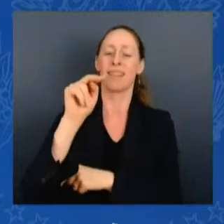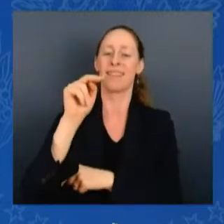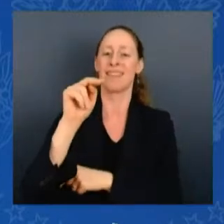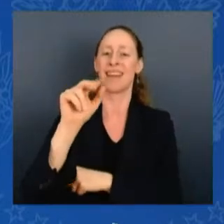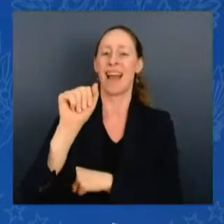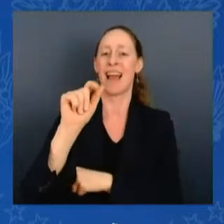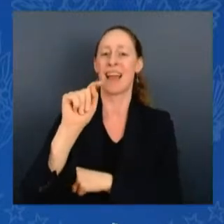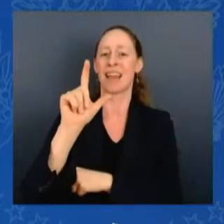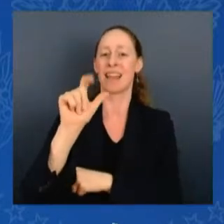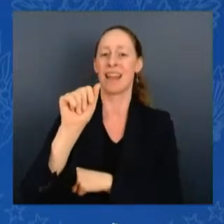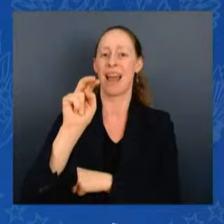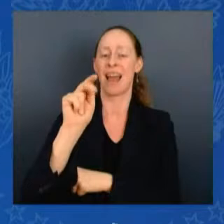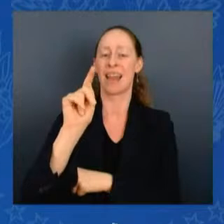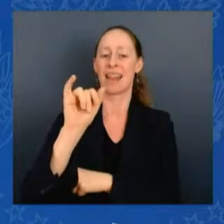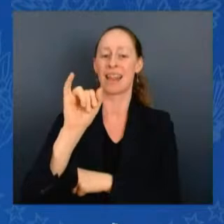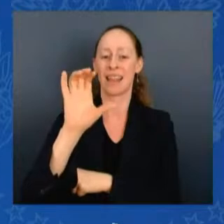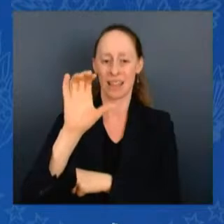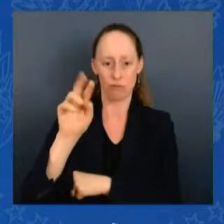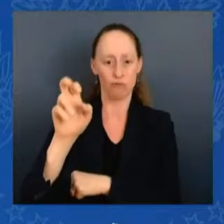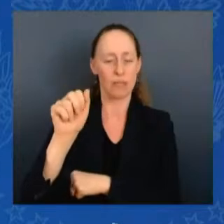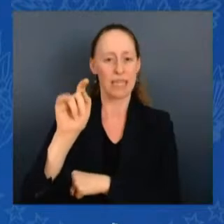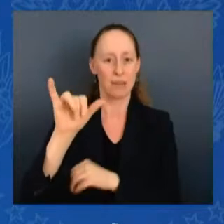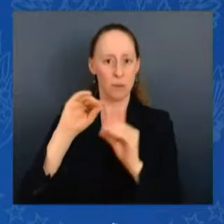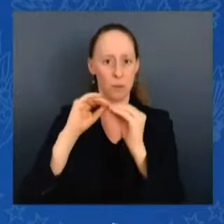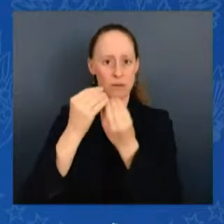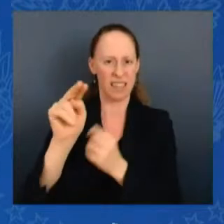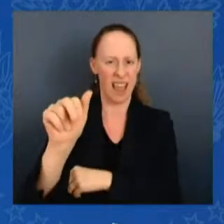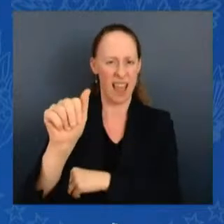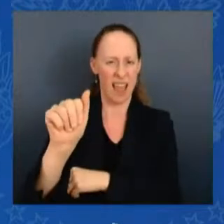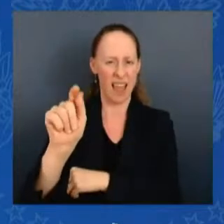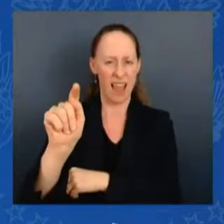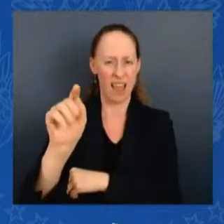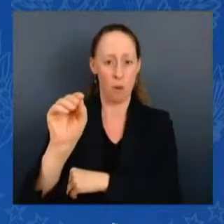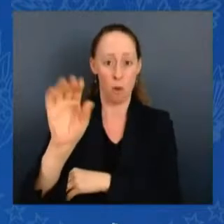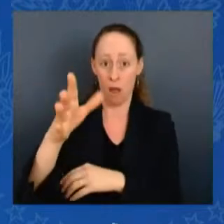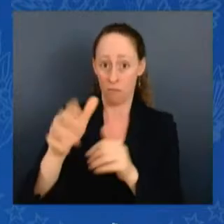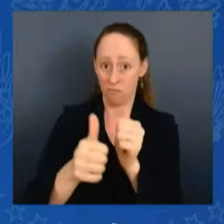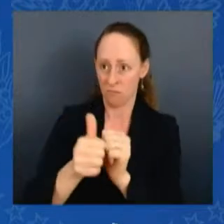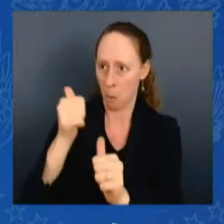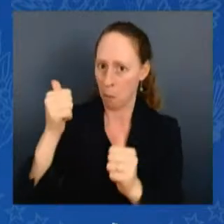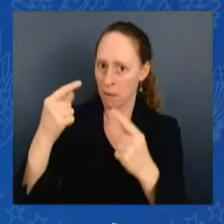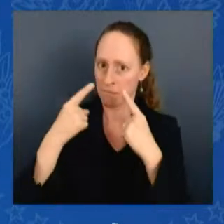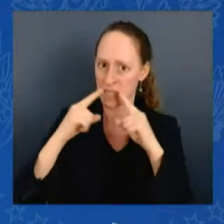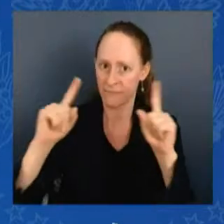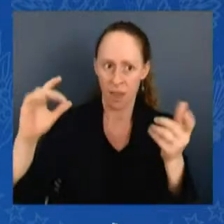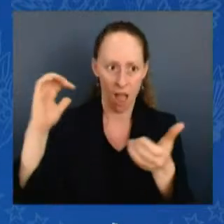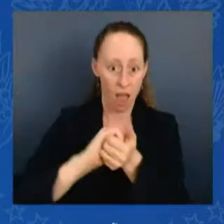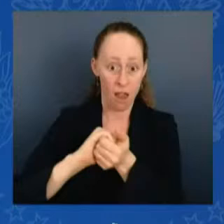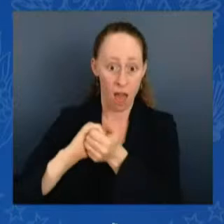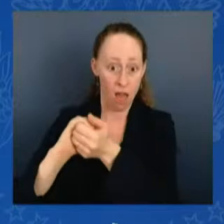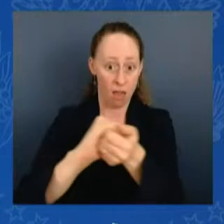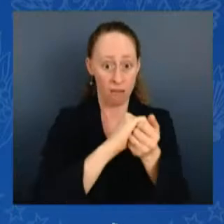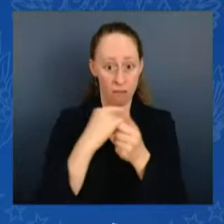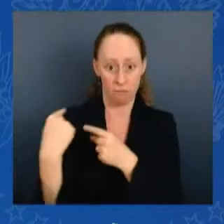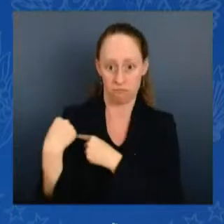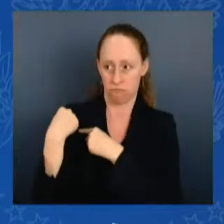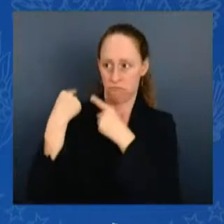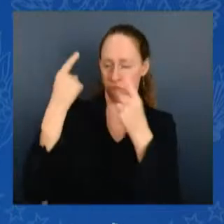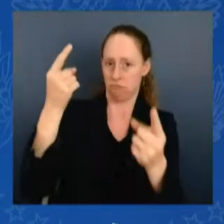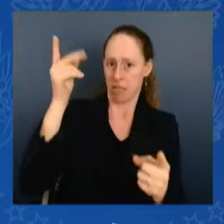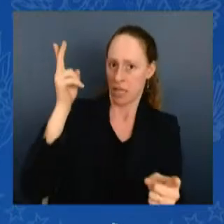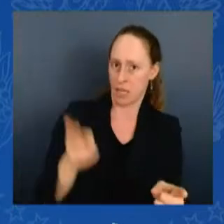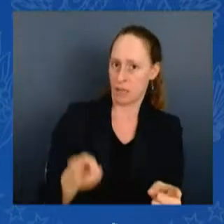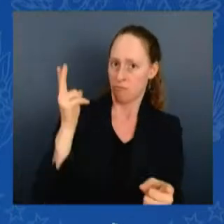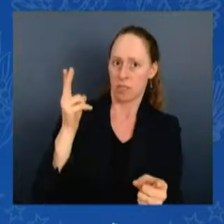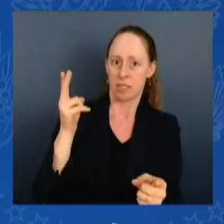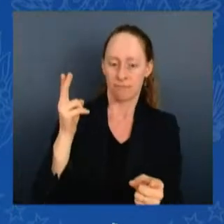effective defensive alliance in the history of the world. Mr. Secretary General, leaders of NATO